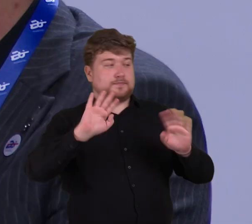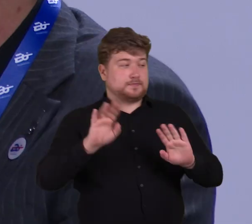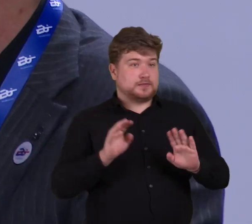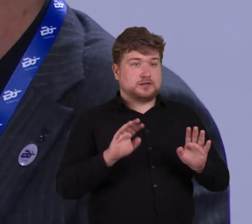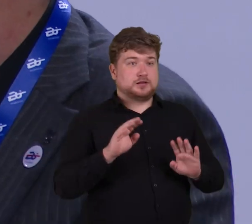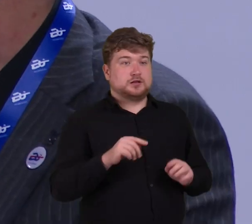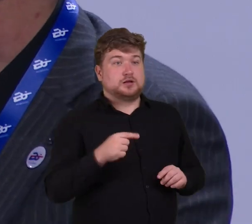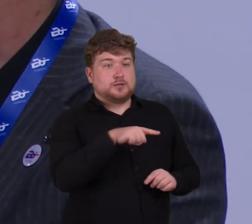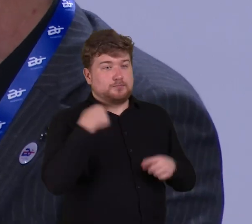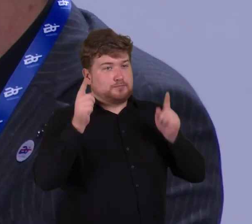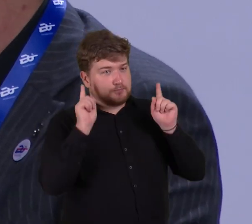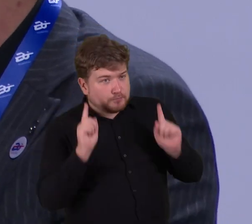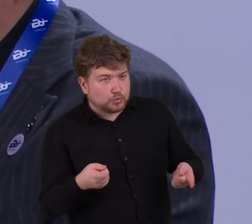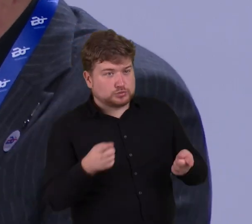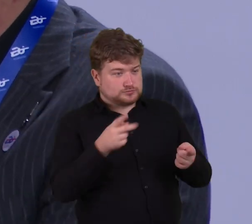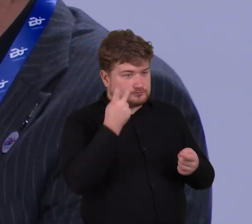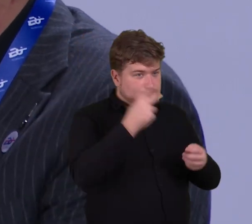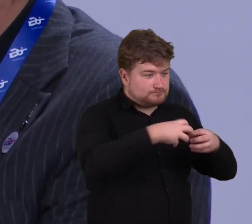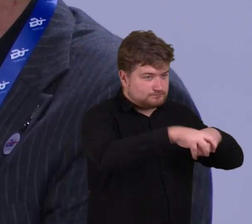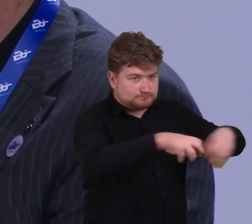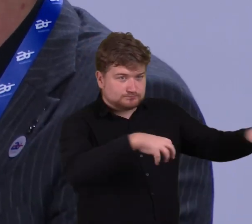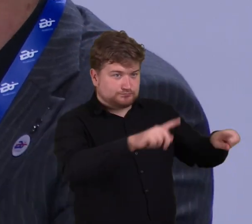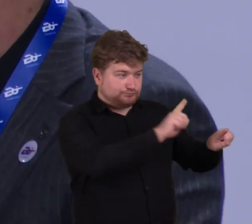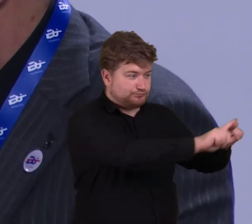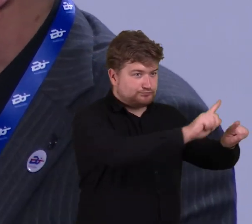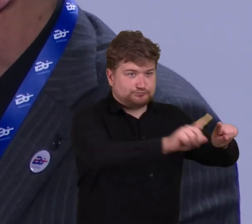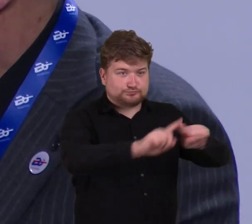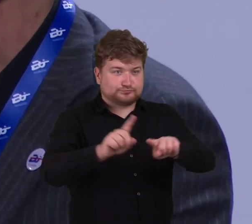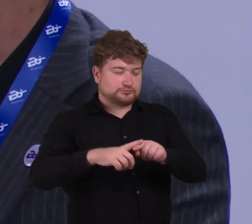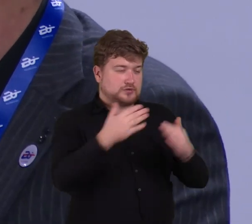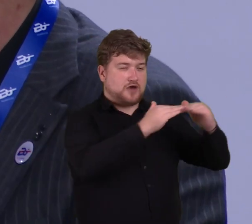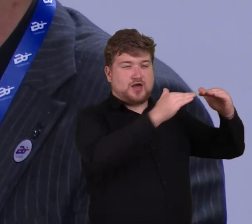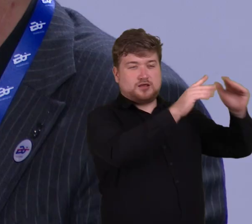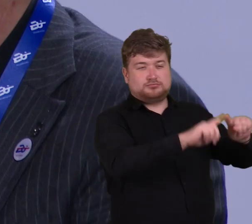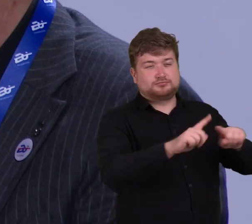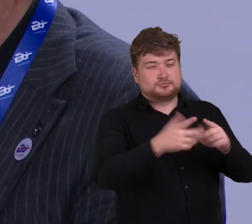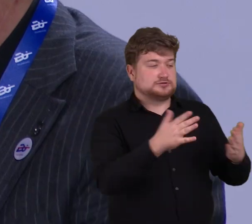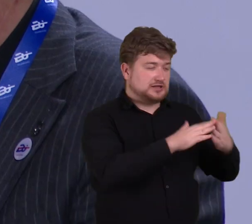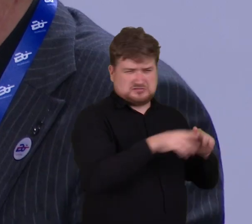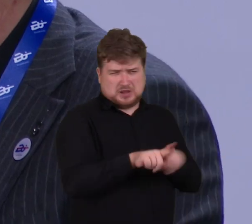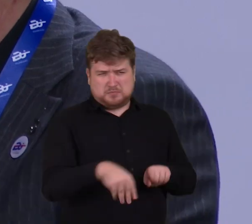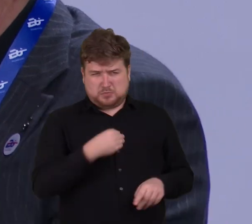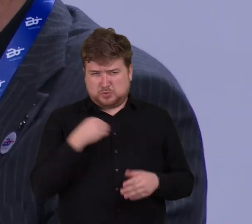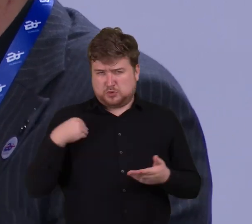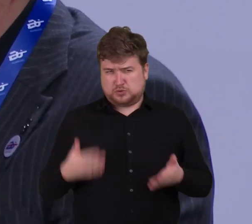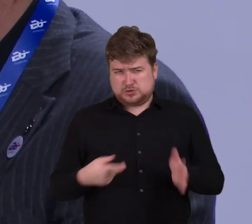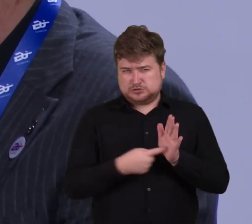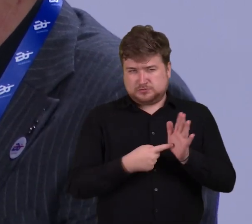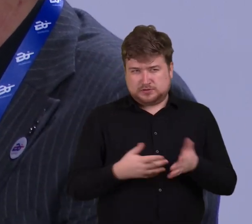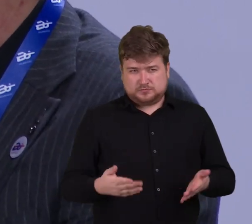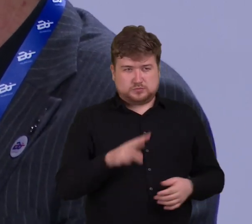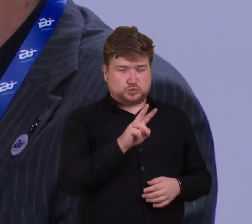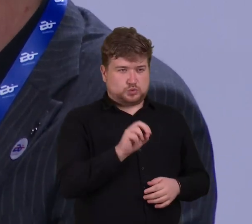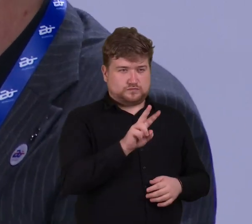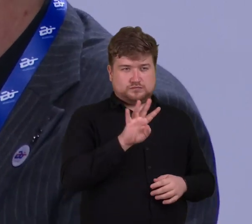Because if you have different delineations to metropolitan areas, say in Poland,